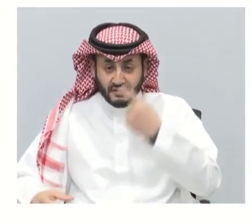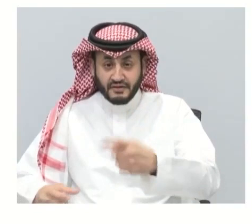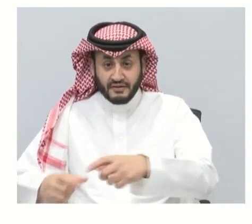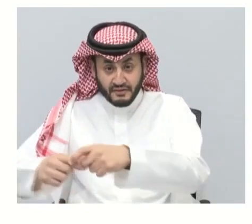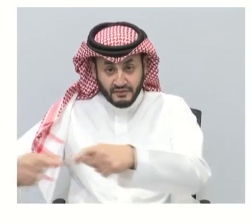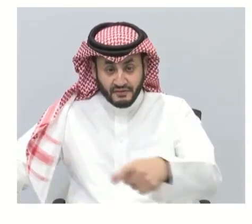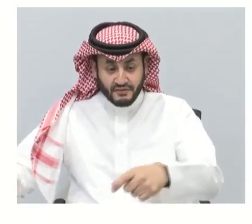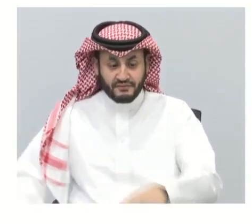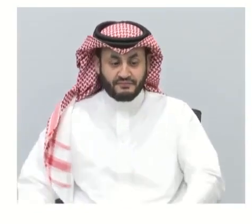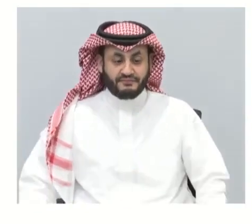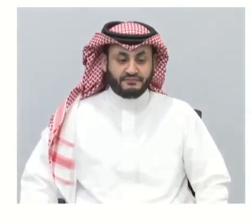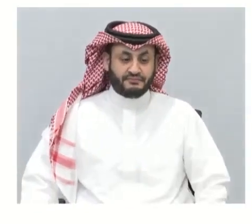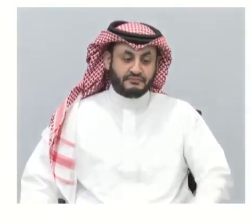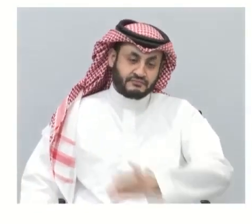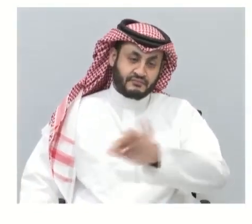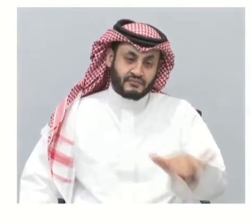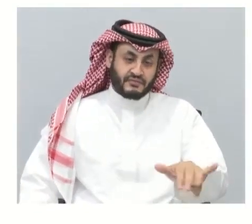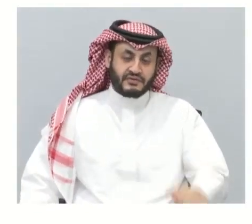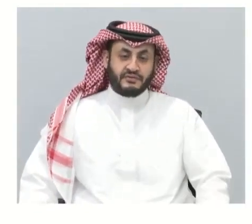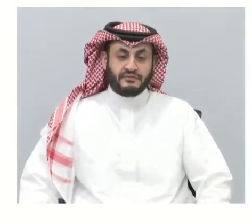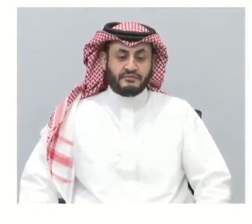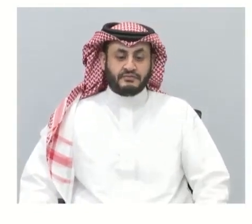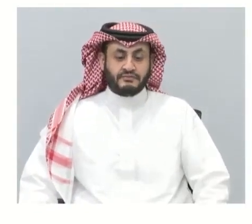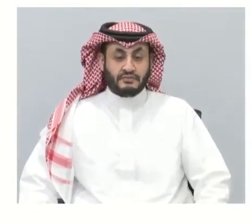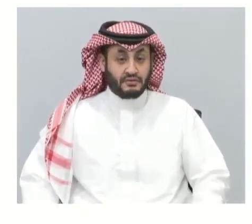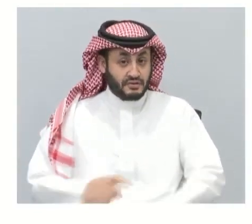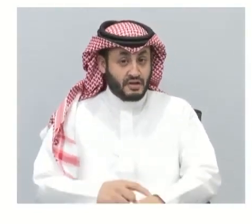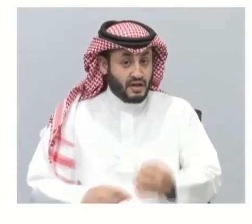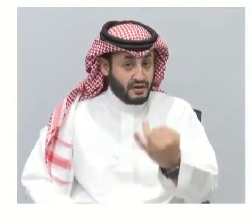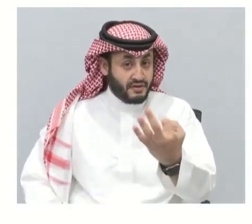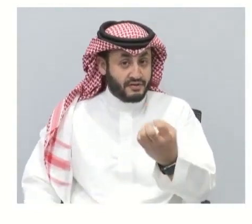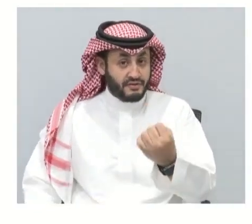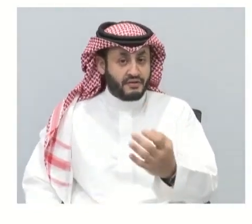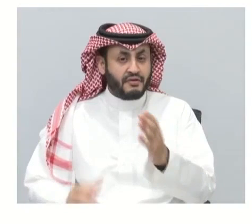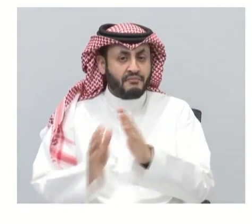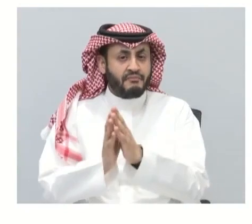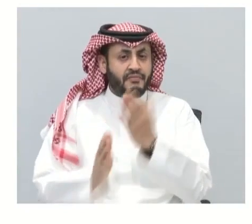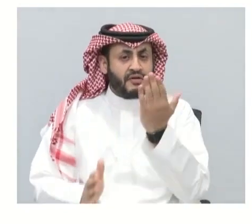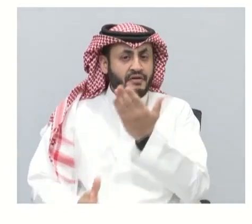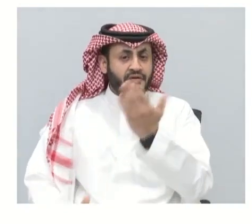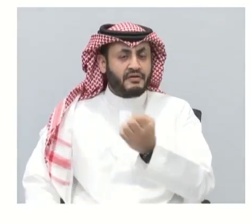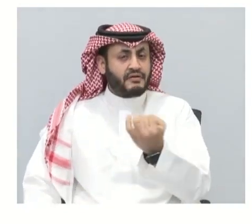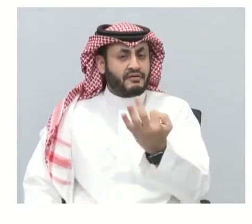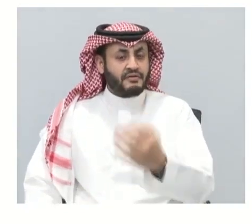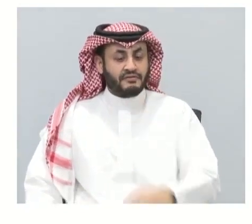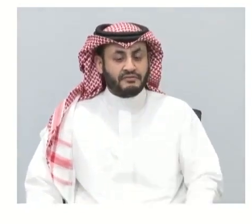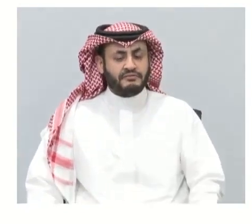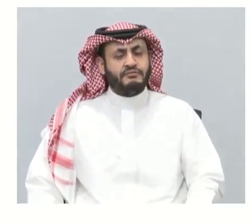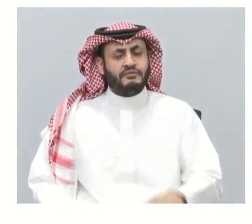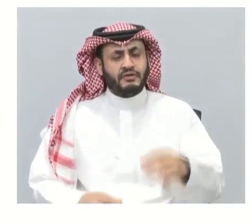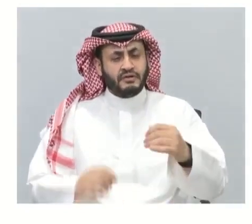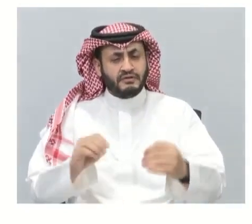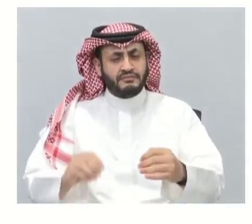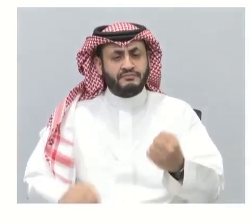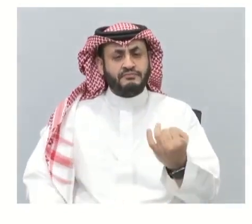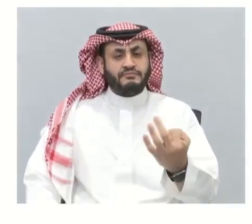duration. How about the simple? How many pages have you read? Many. She has read